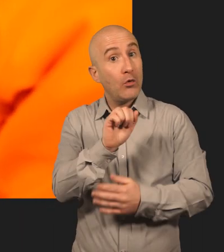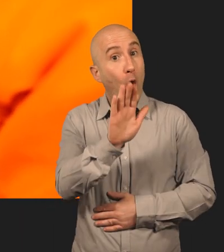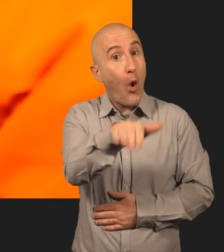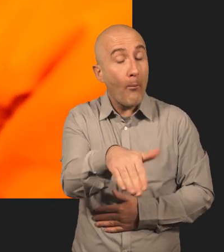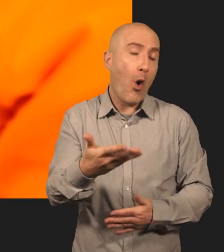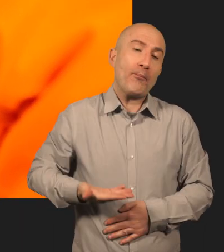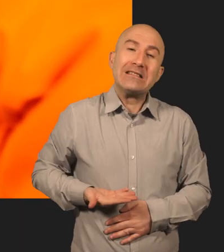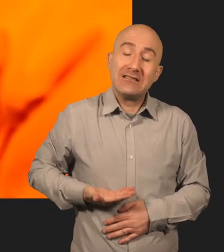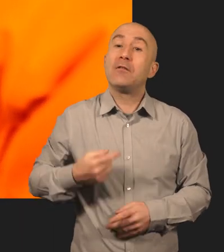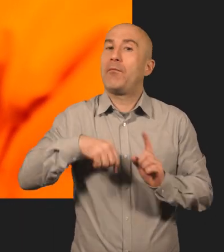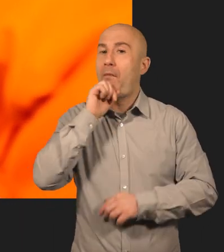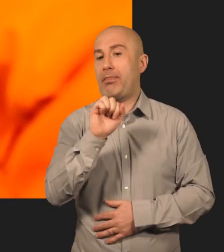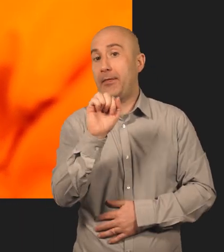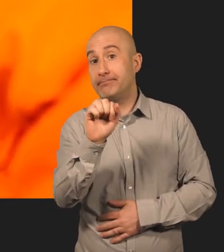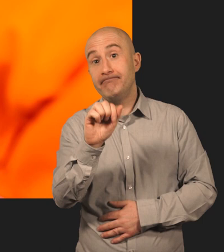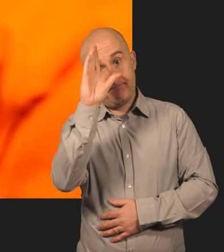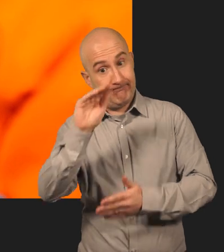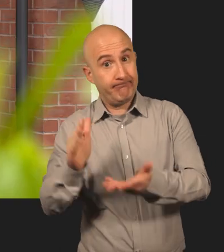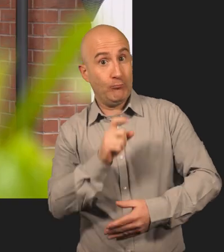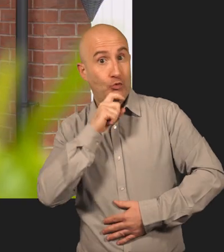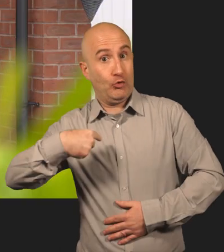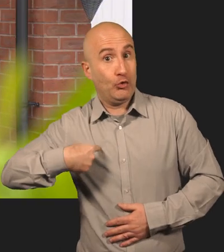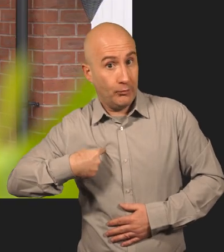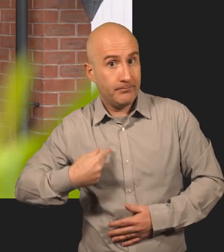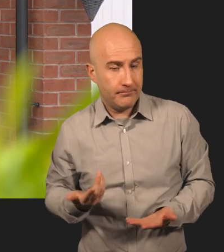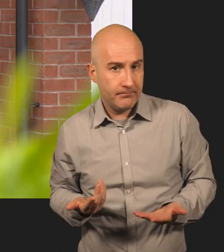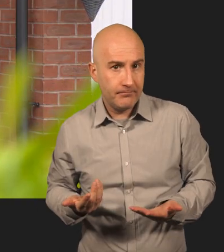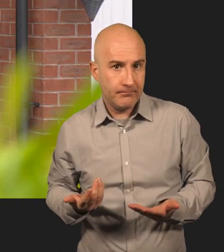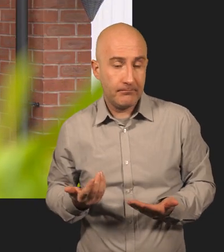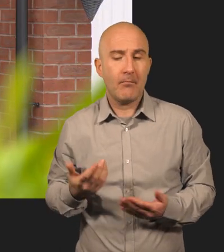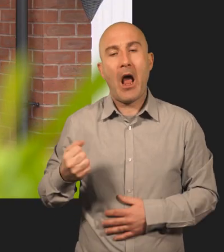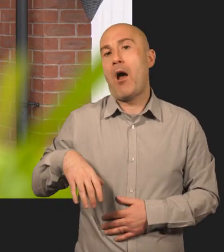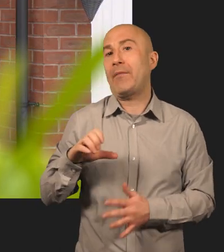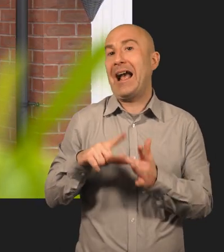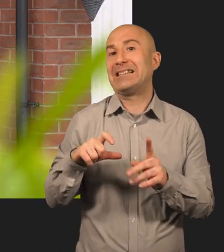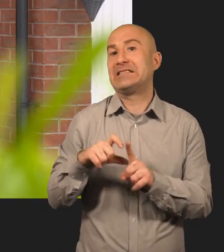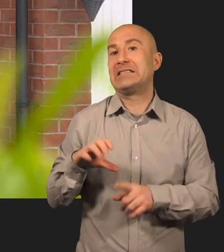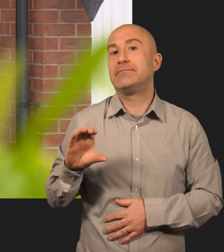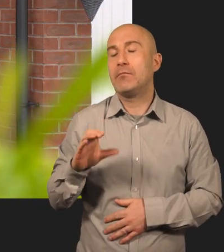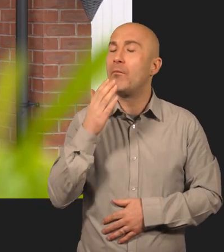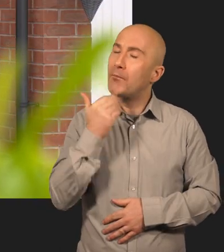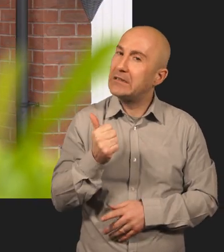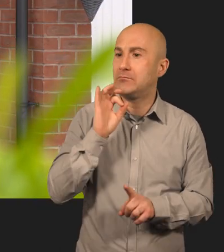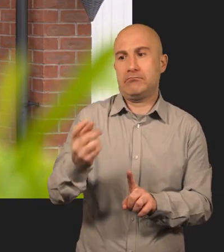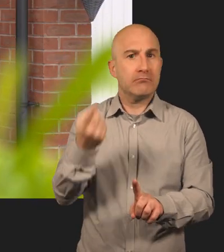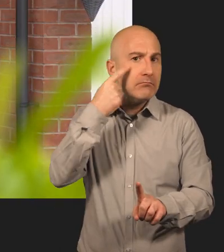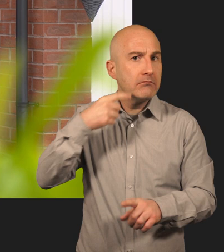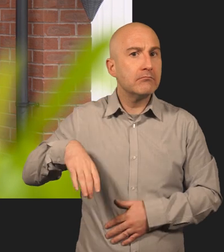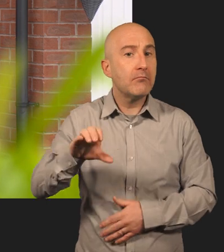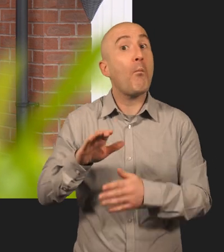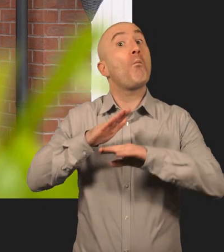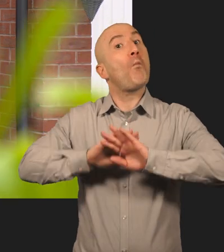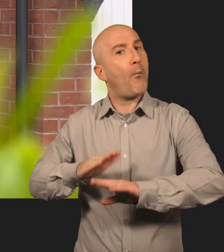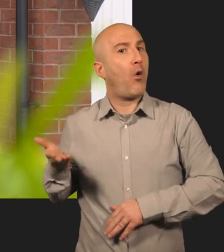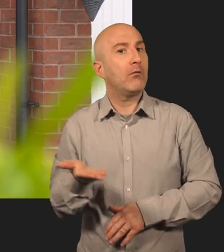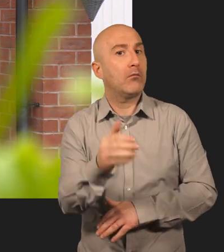engineers arrives at your home or business, they will knock on your door and introduce themselves. They will always carry an identity card. Please ask